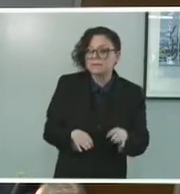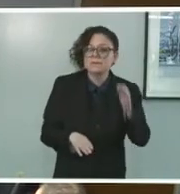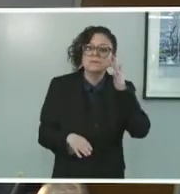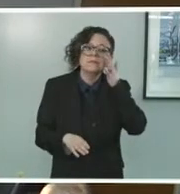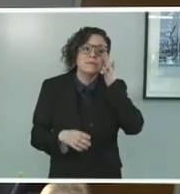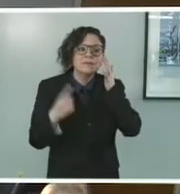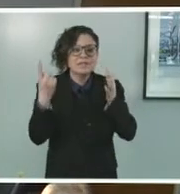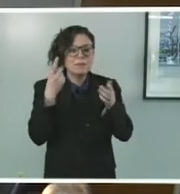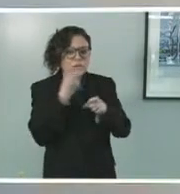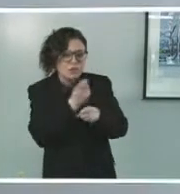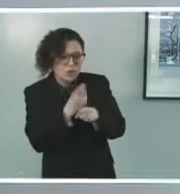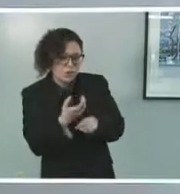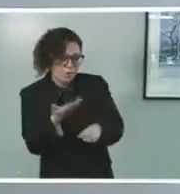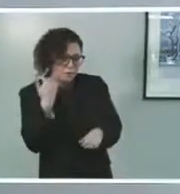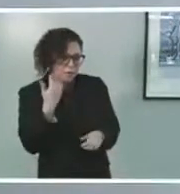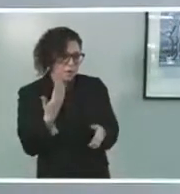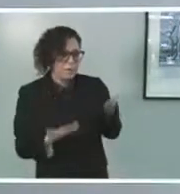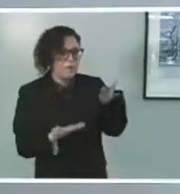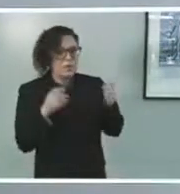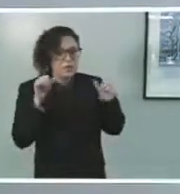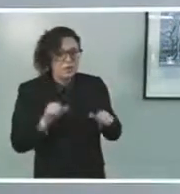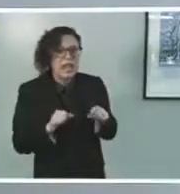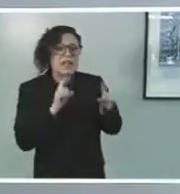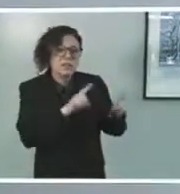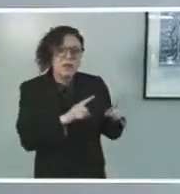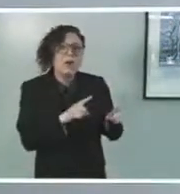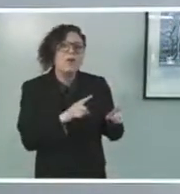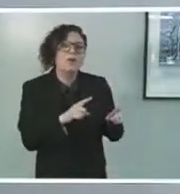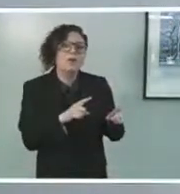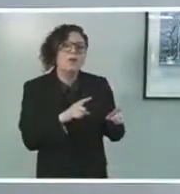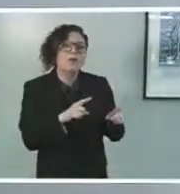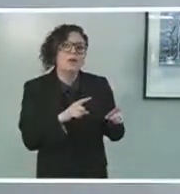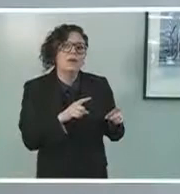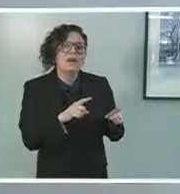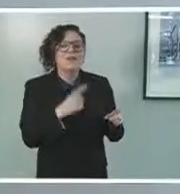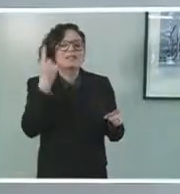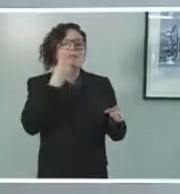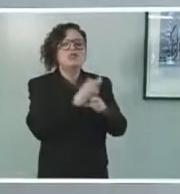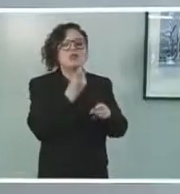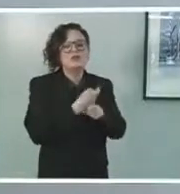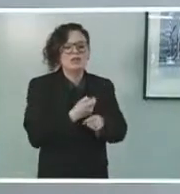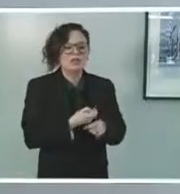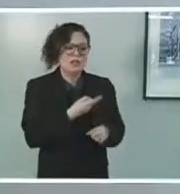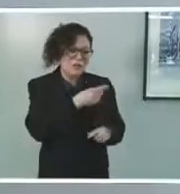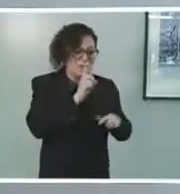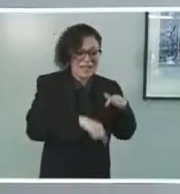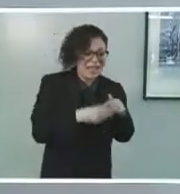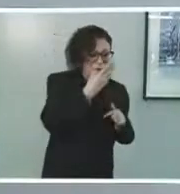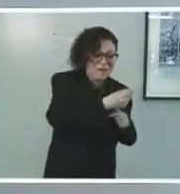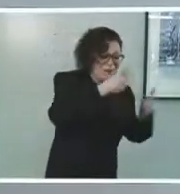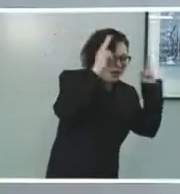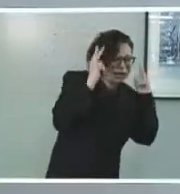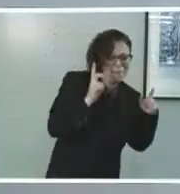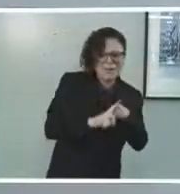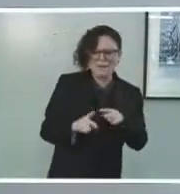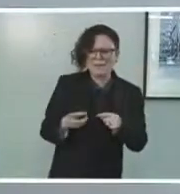that while you can't get a haircut, your dog can. And so that's the difference is we're trying to keep, again,